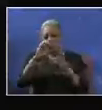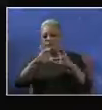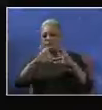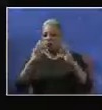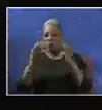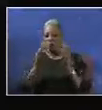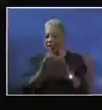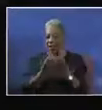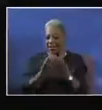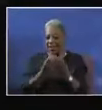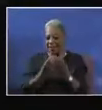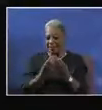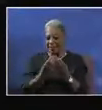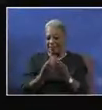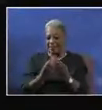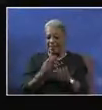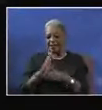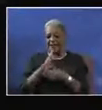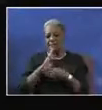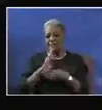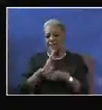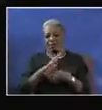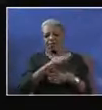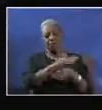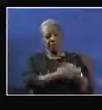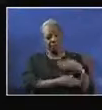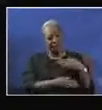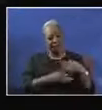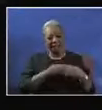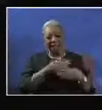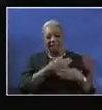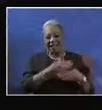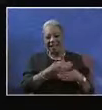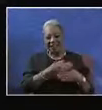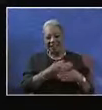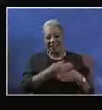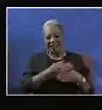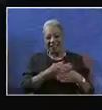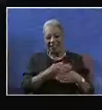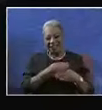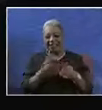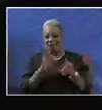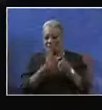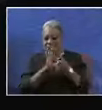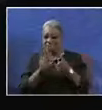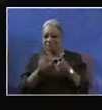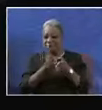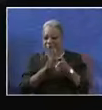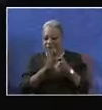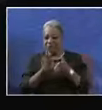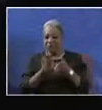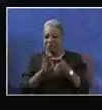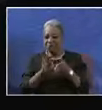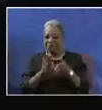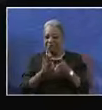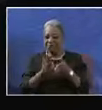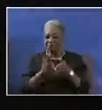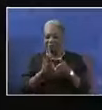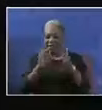acts of kindness. Make sure that you fill out the census form and you're registered to vote, to be a